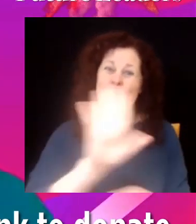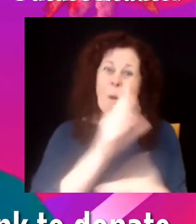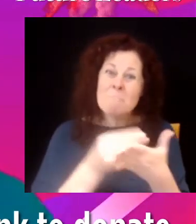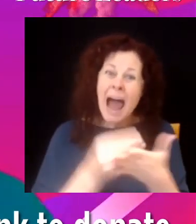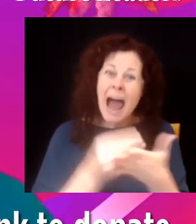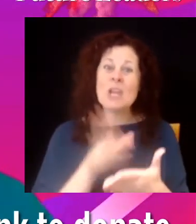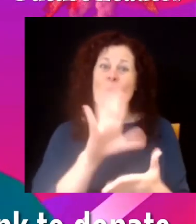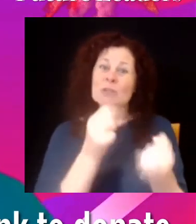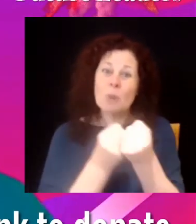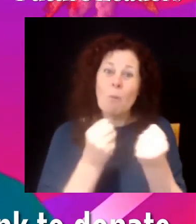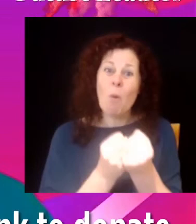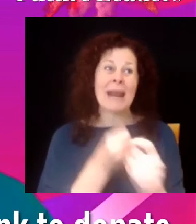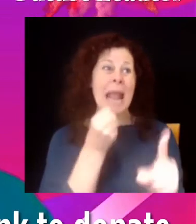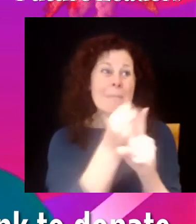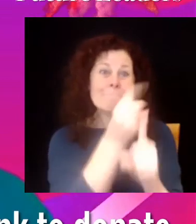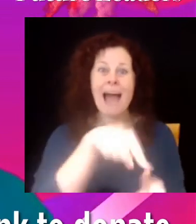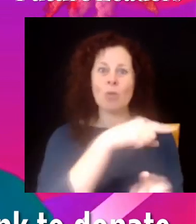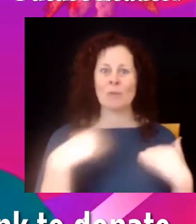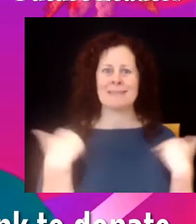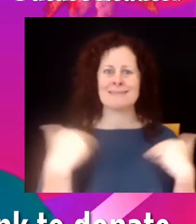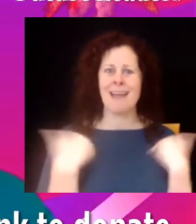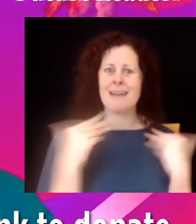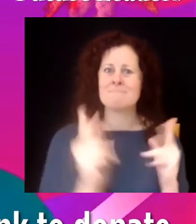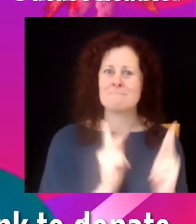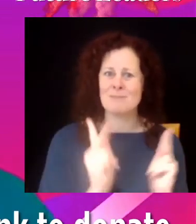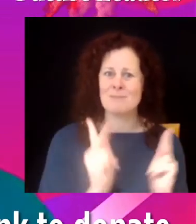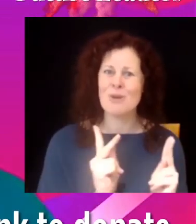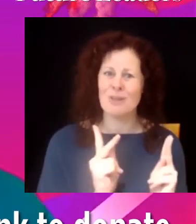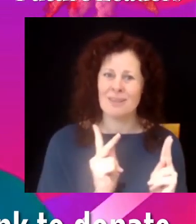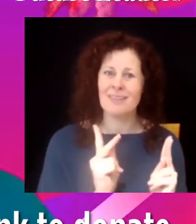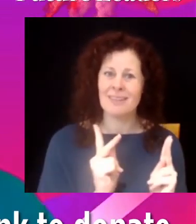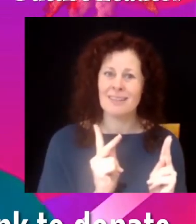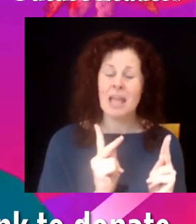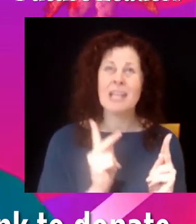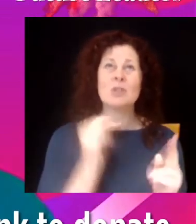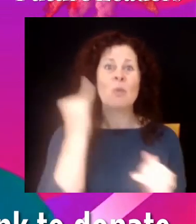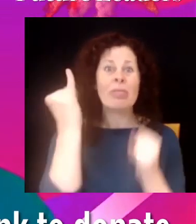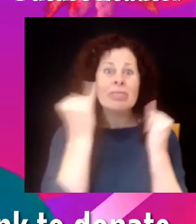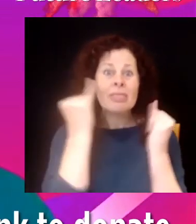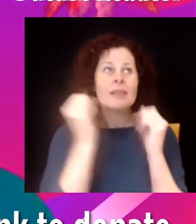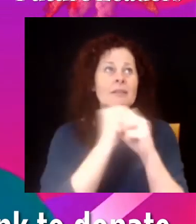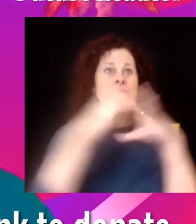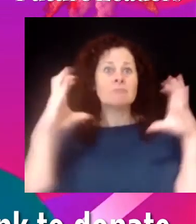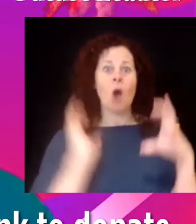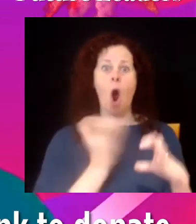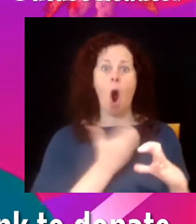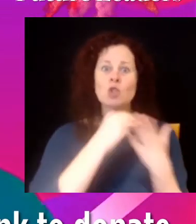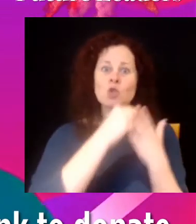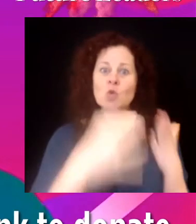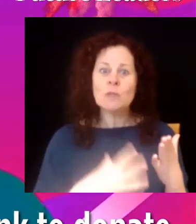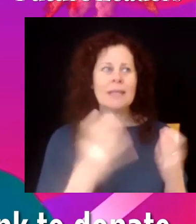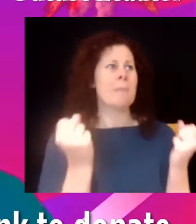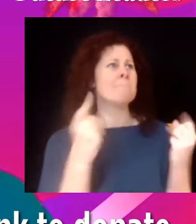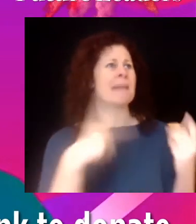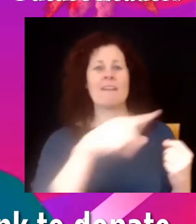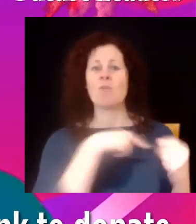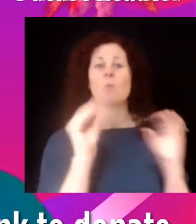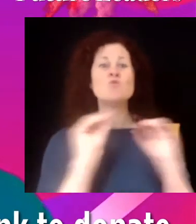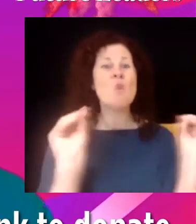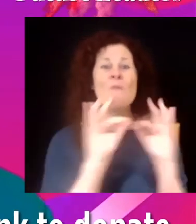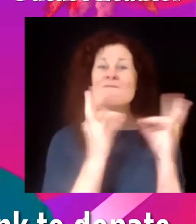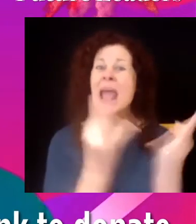we're having on so many lives. It's a hard time. I know it's a hard time for many of you, but think of our students, often without family